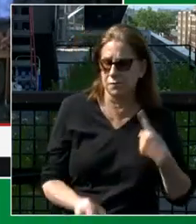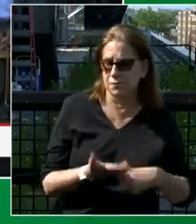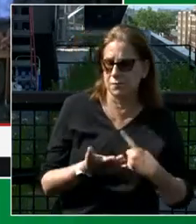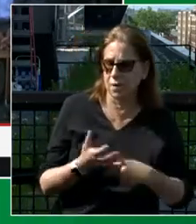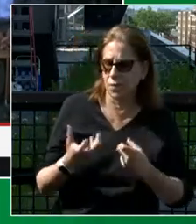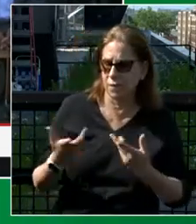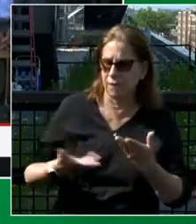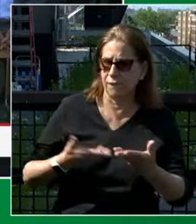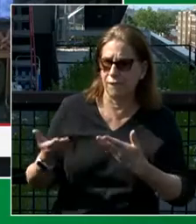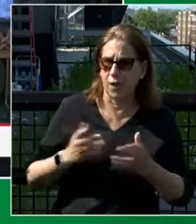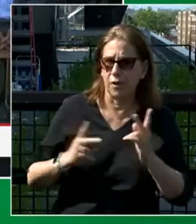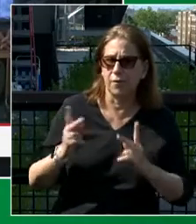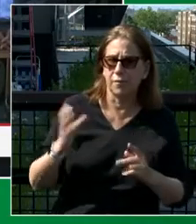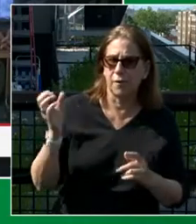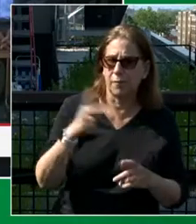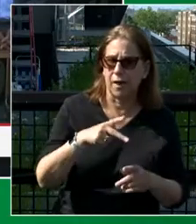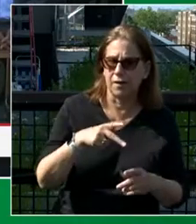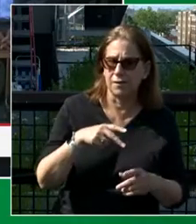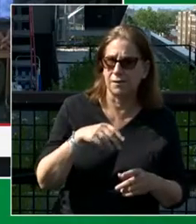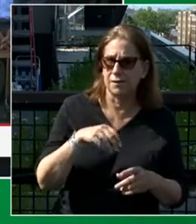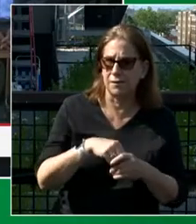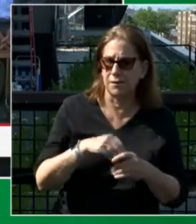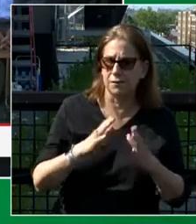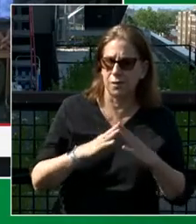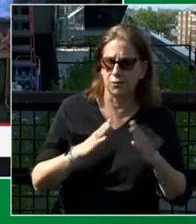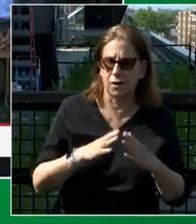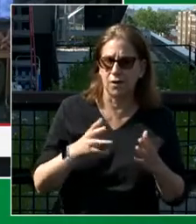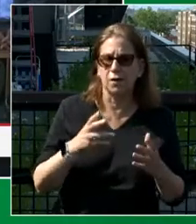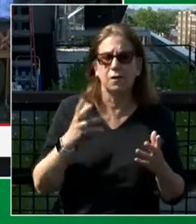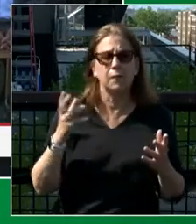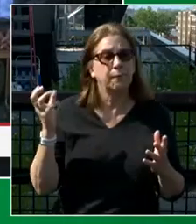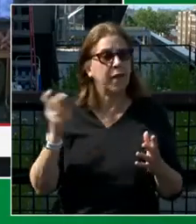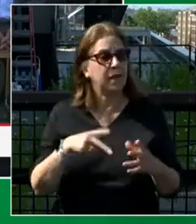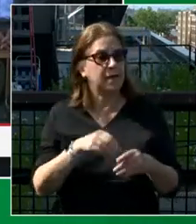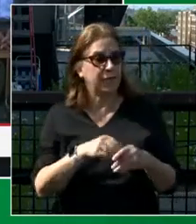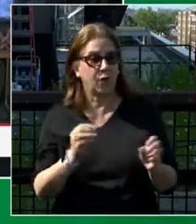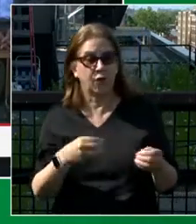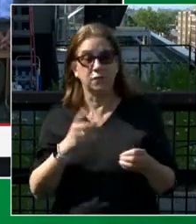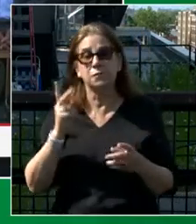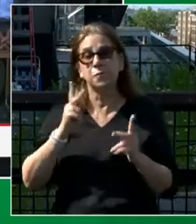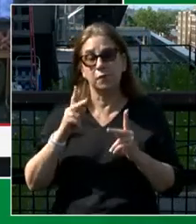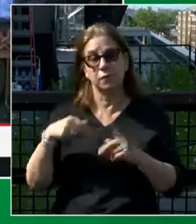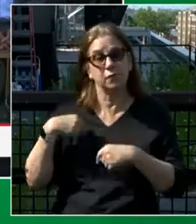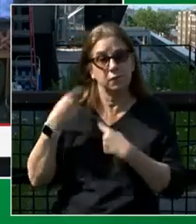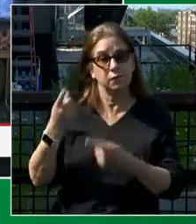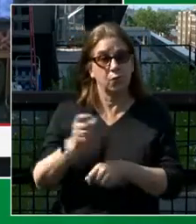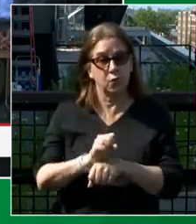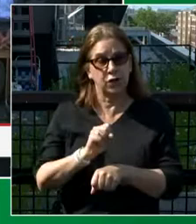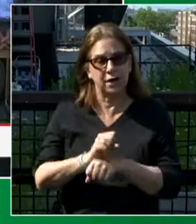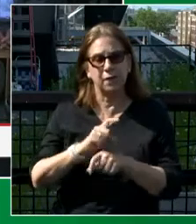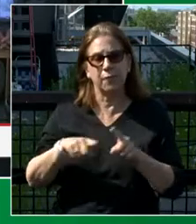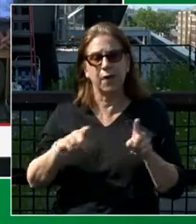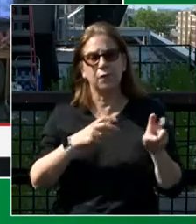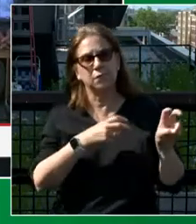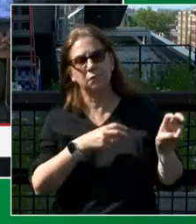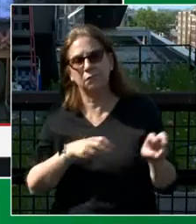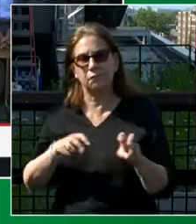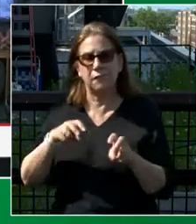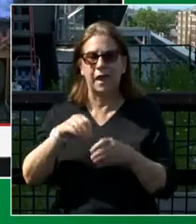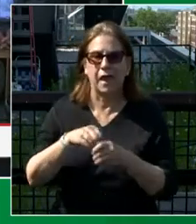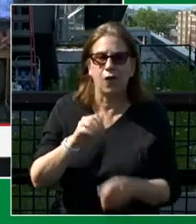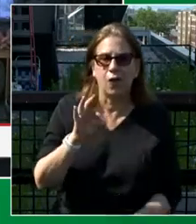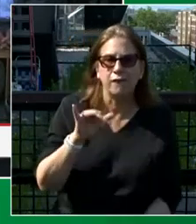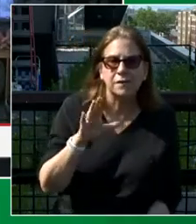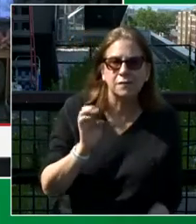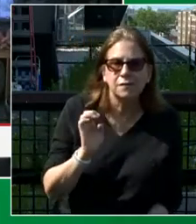because people have been working throughout the pandemic and people have actually been working downtown. And so we owe a debt of gratitude to those who've been keeping our